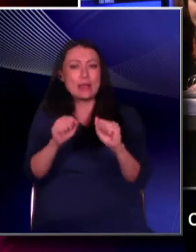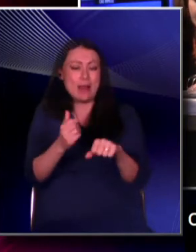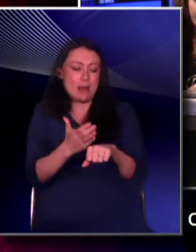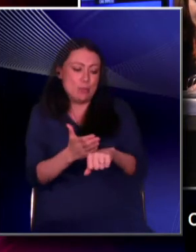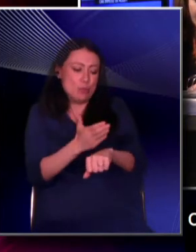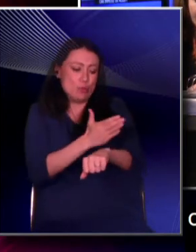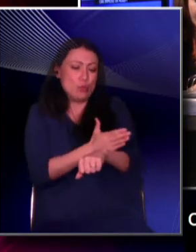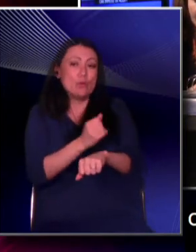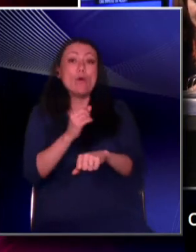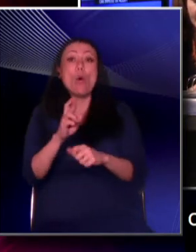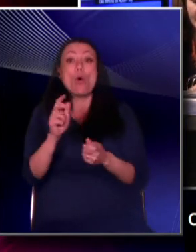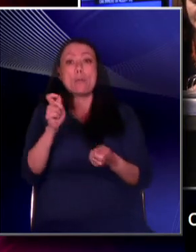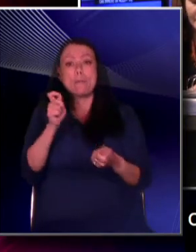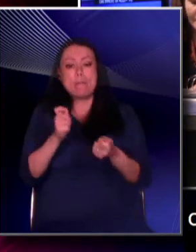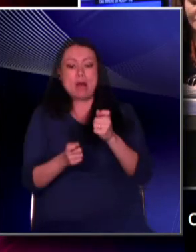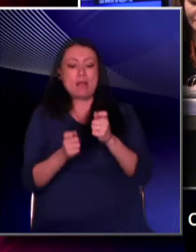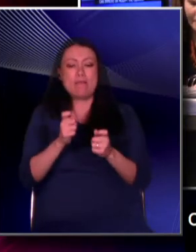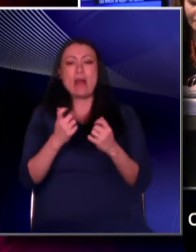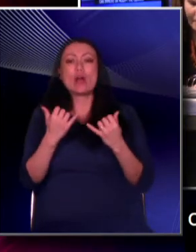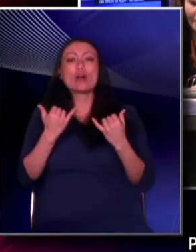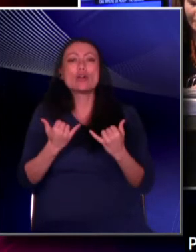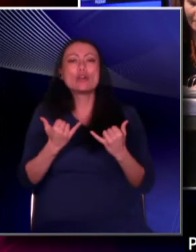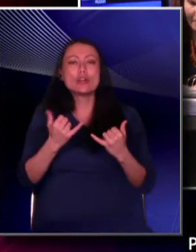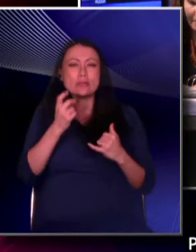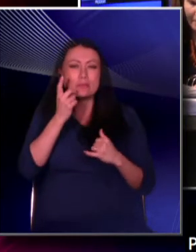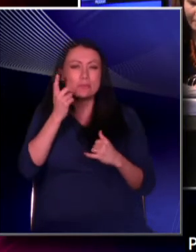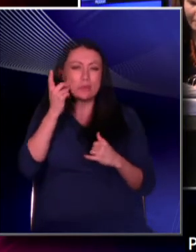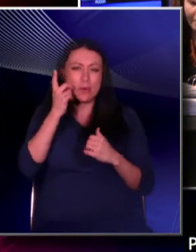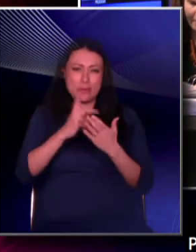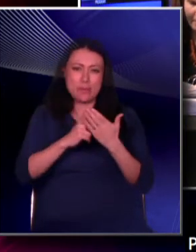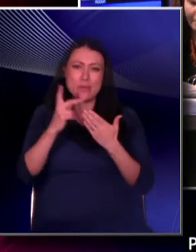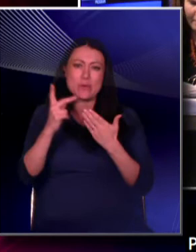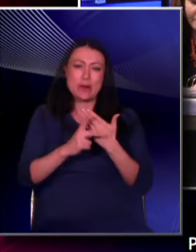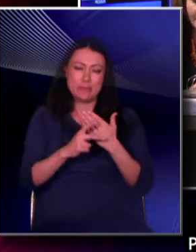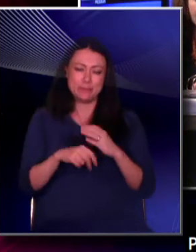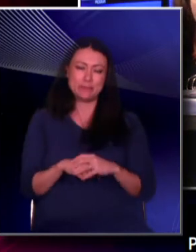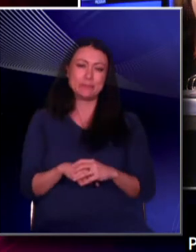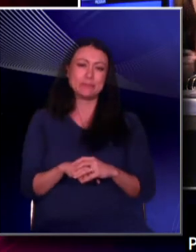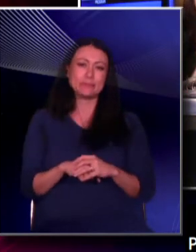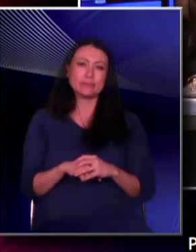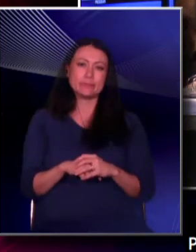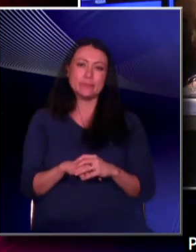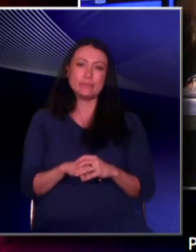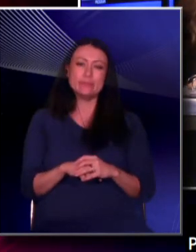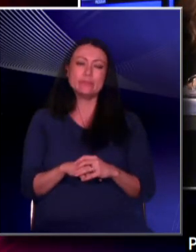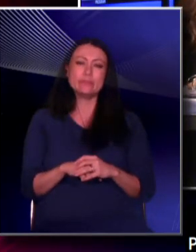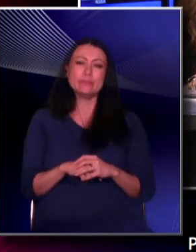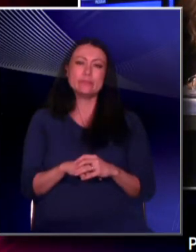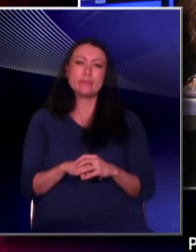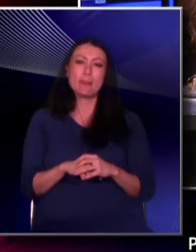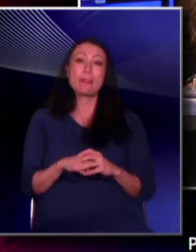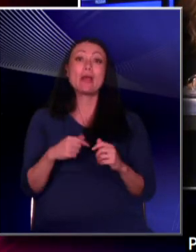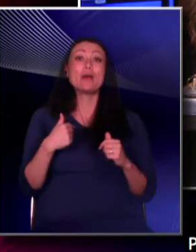modify the current dorm program. That we would do solicit